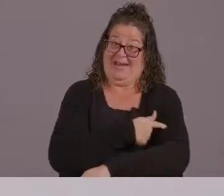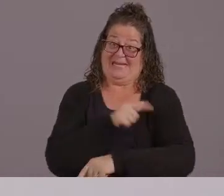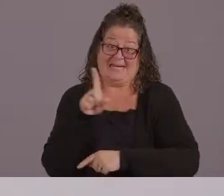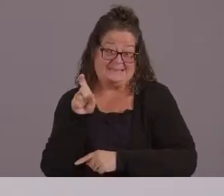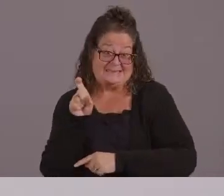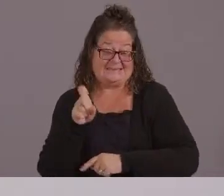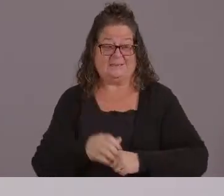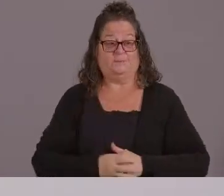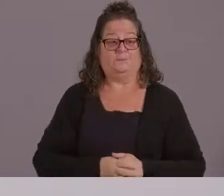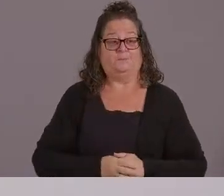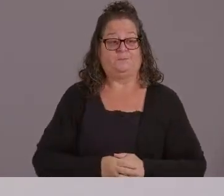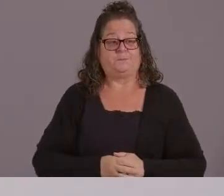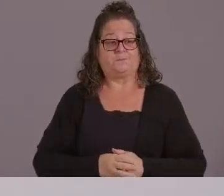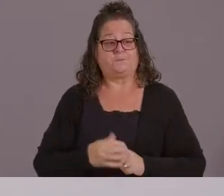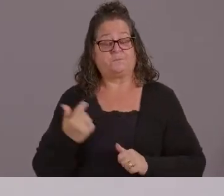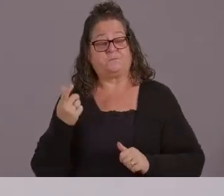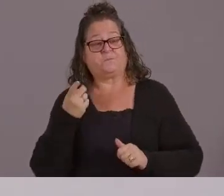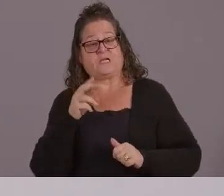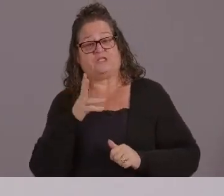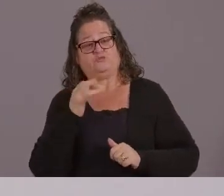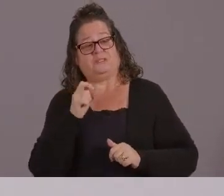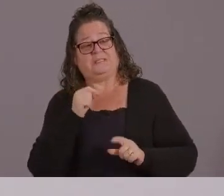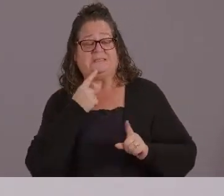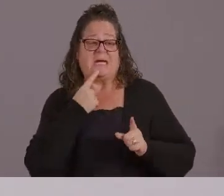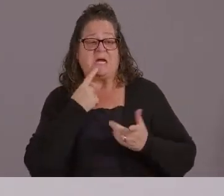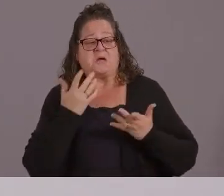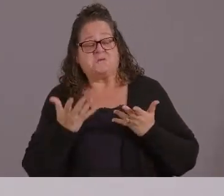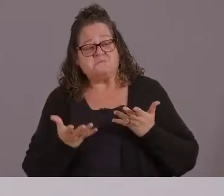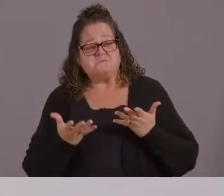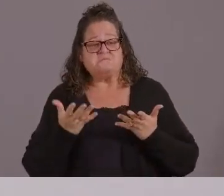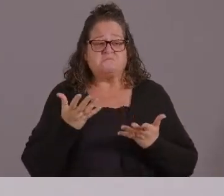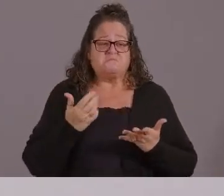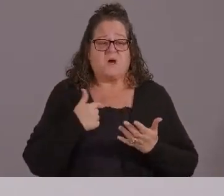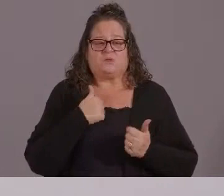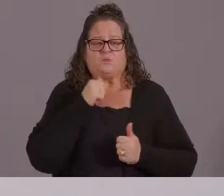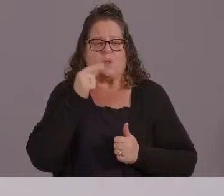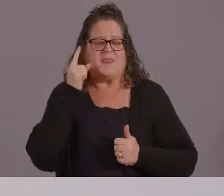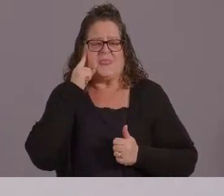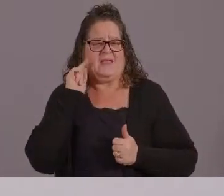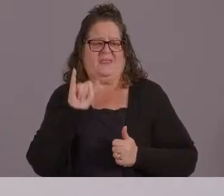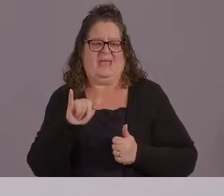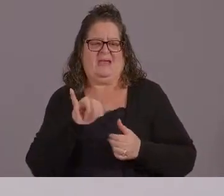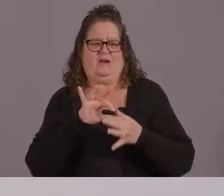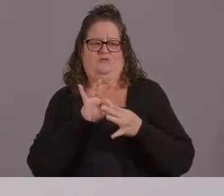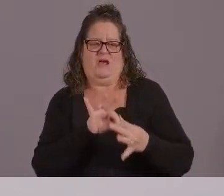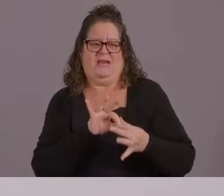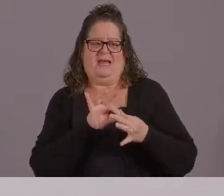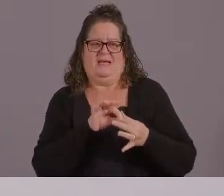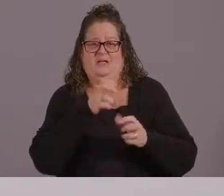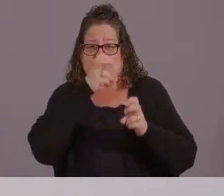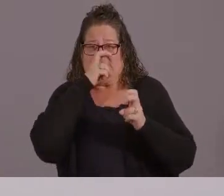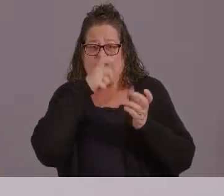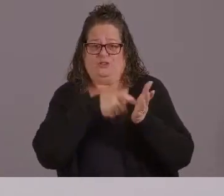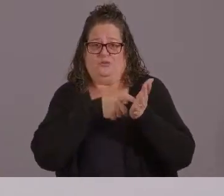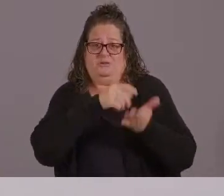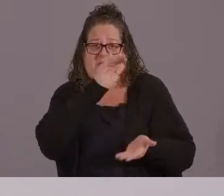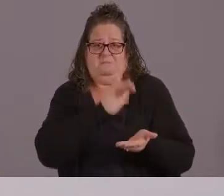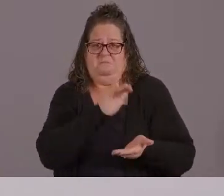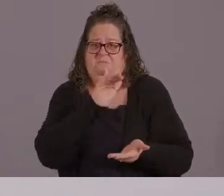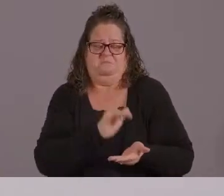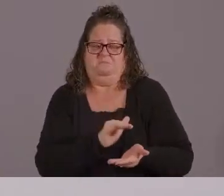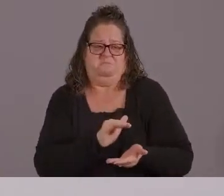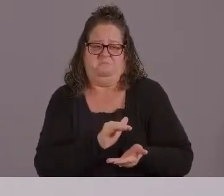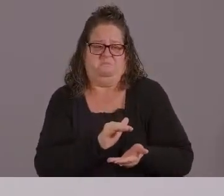know that would be based on us lifting the restrictions, but I think that there are a lot of people